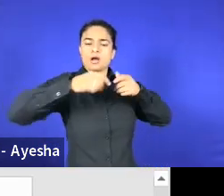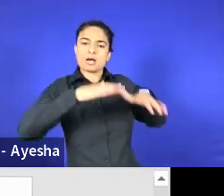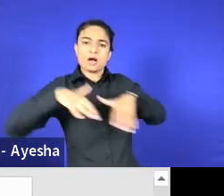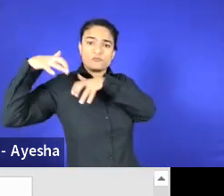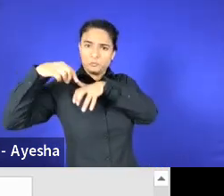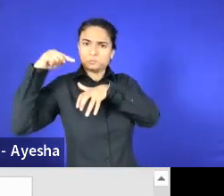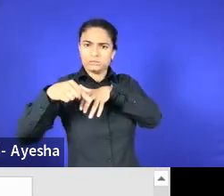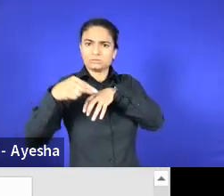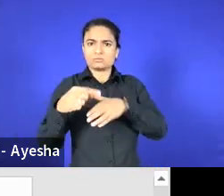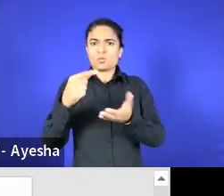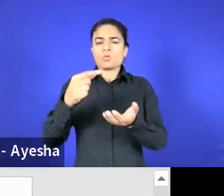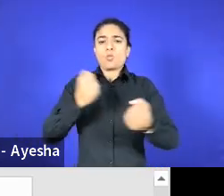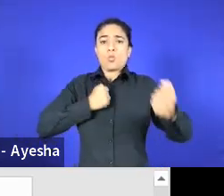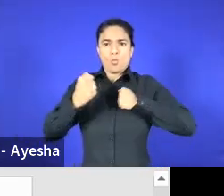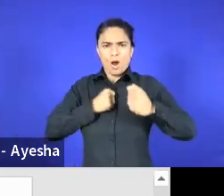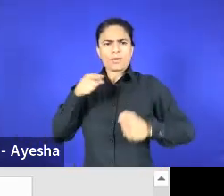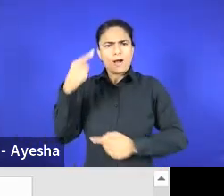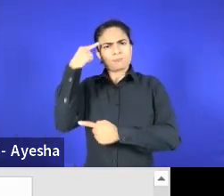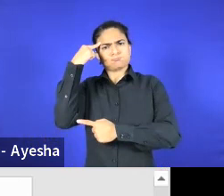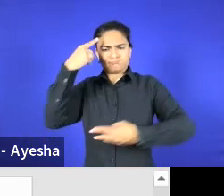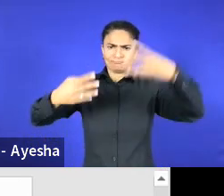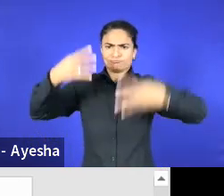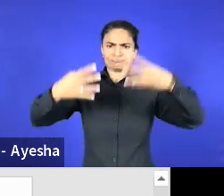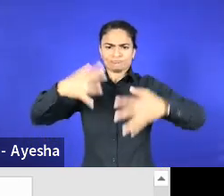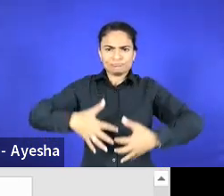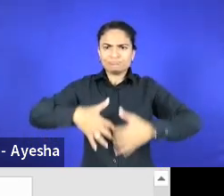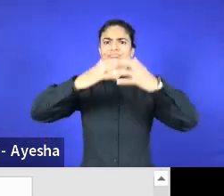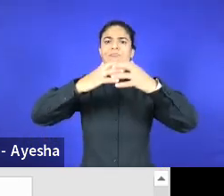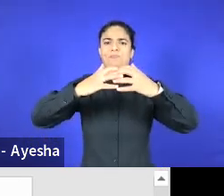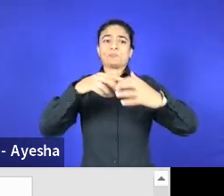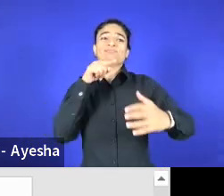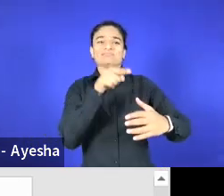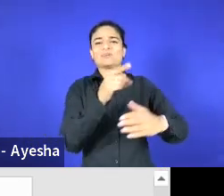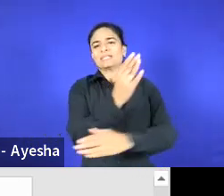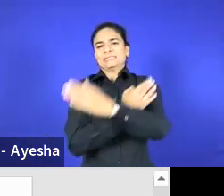the system will work. This is the disability